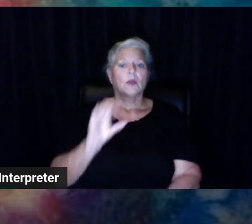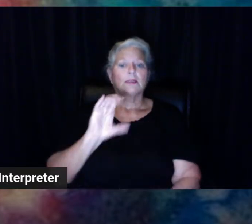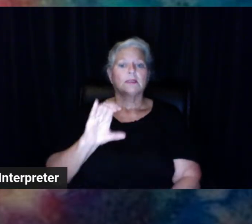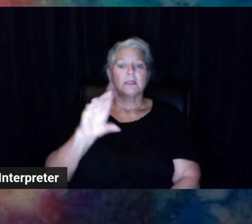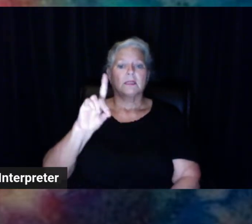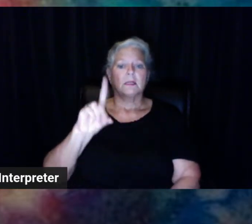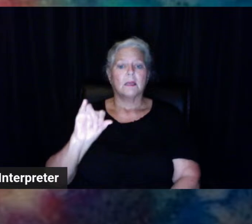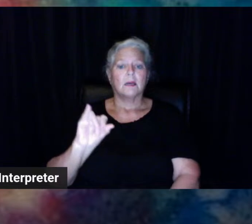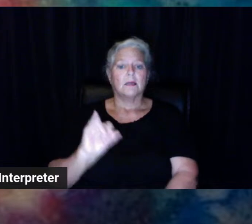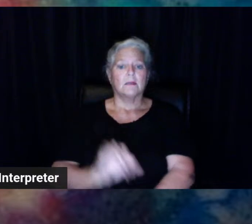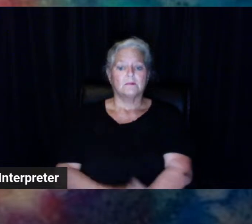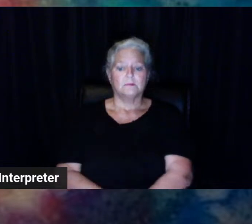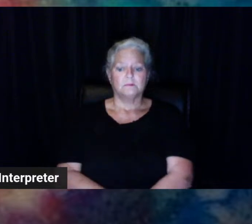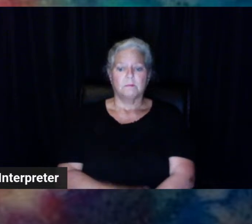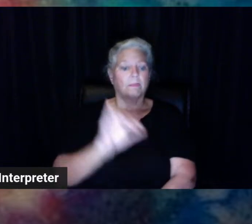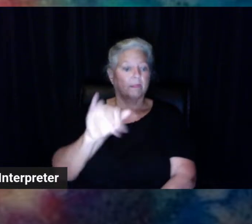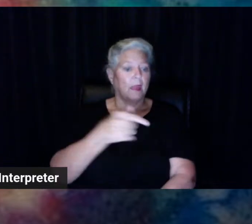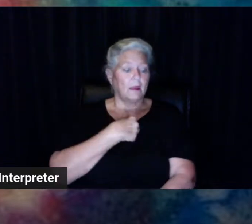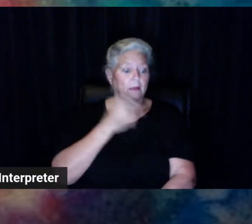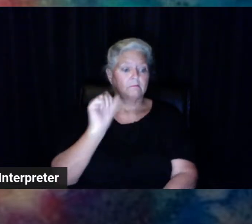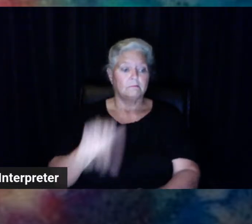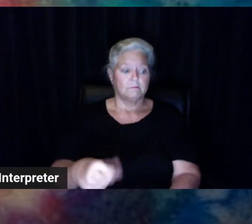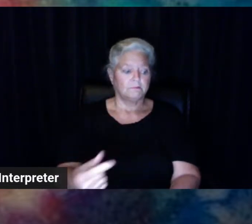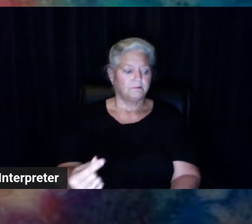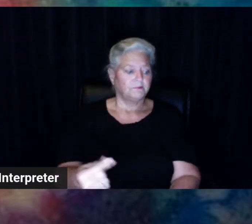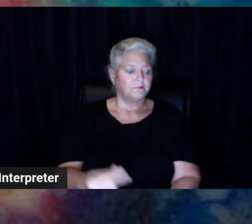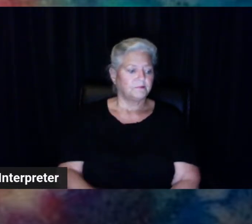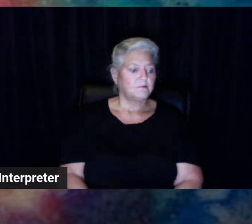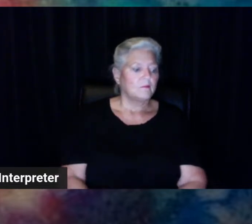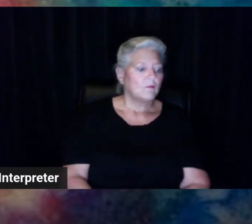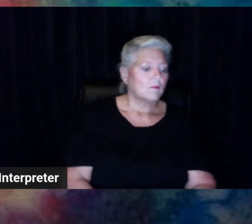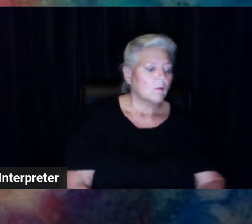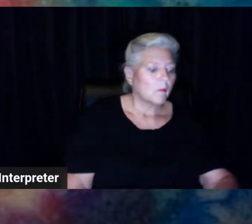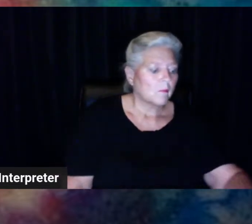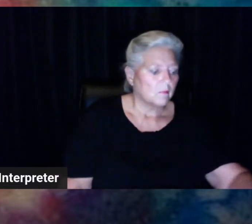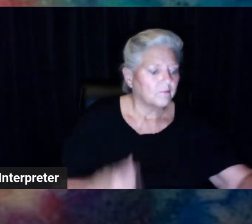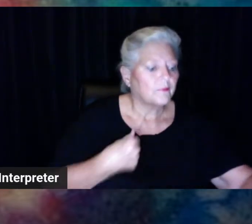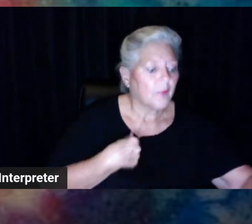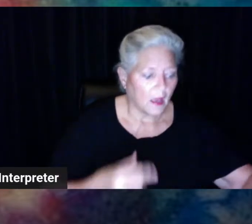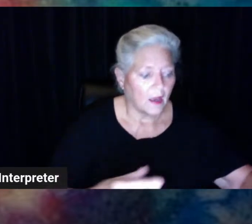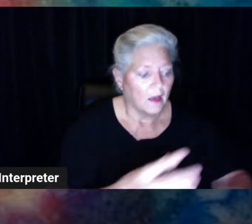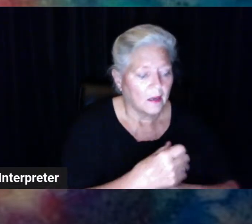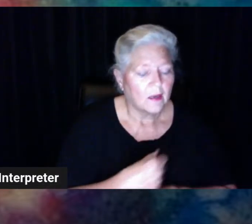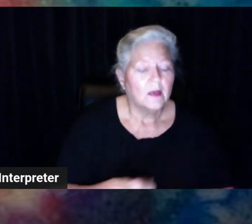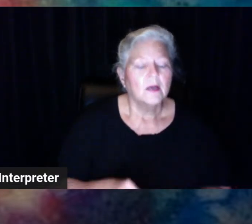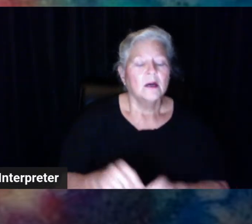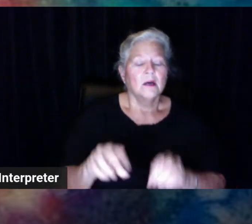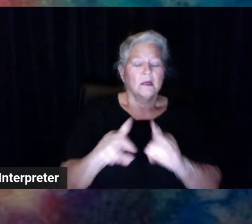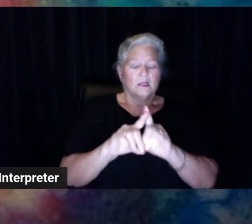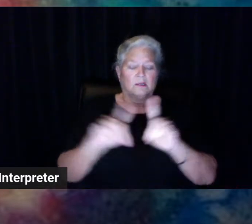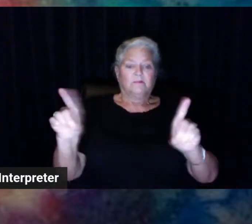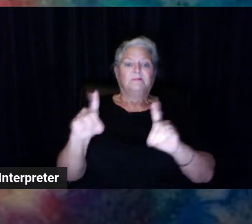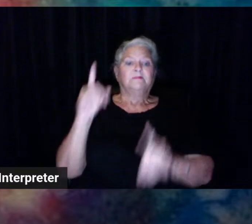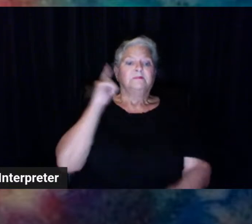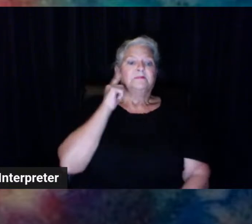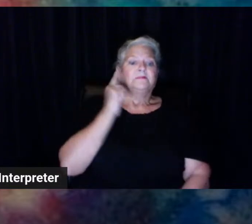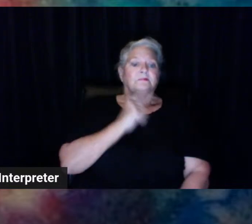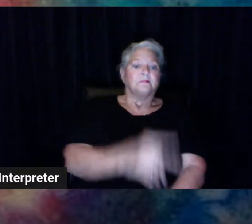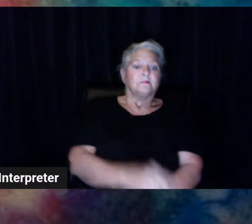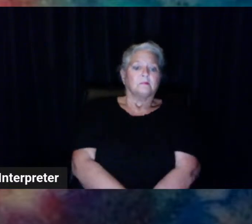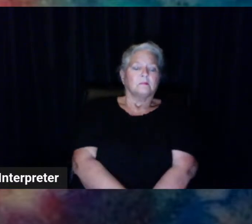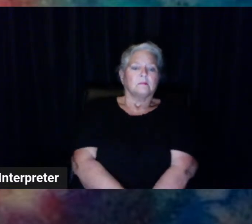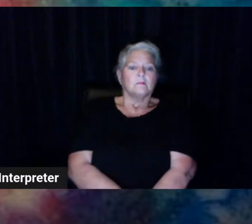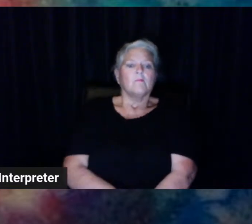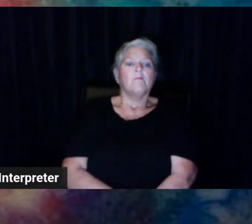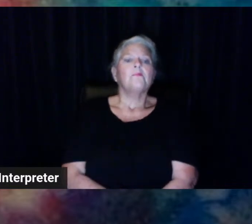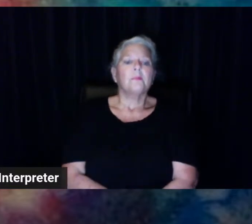and that I can do. I did get a degree in deaf support specialist. Diane, do you want to explain